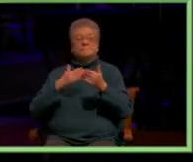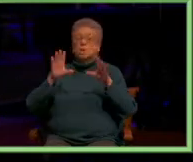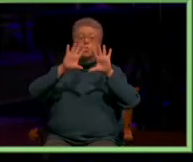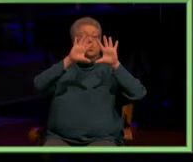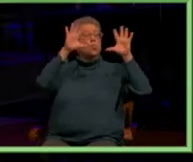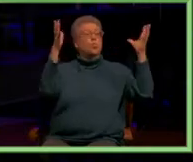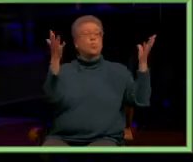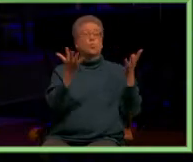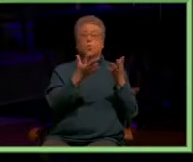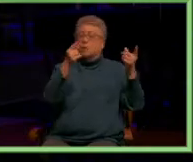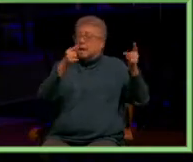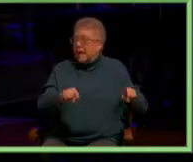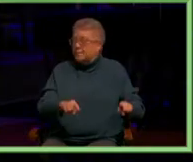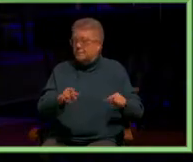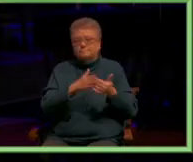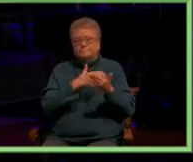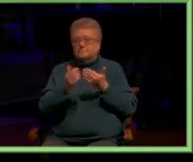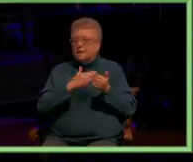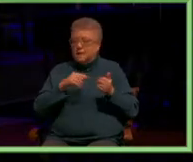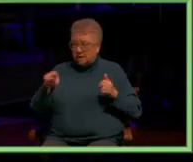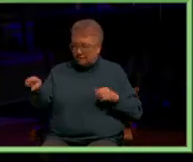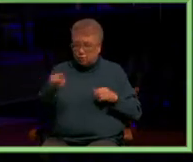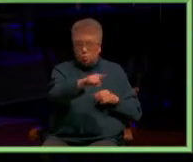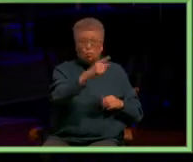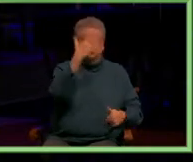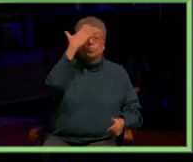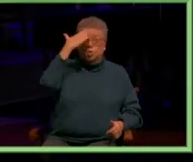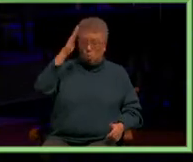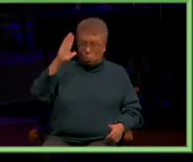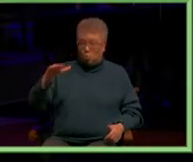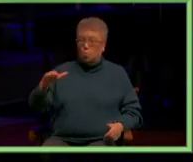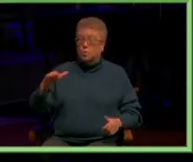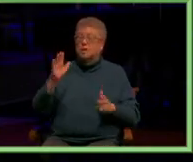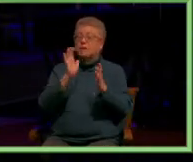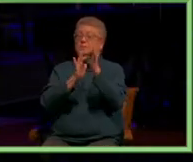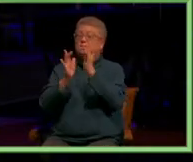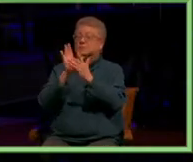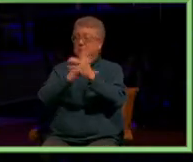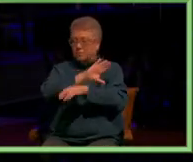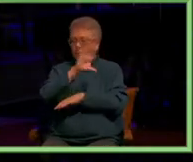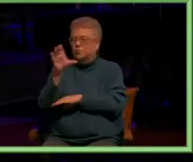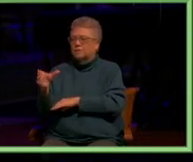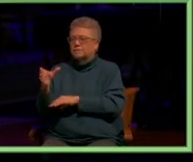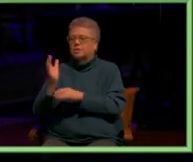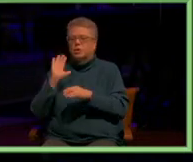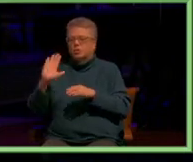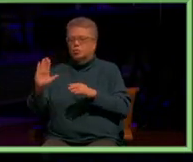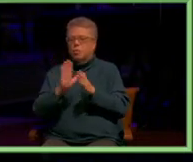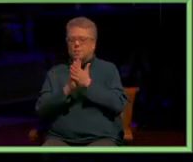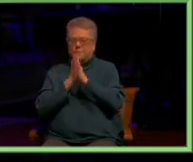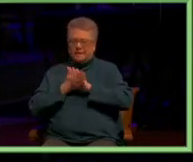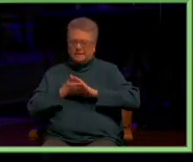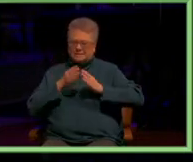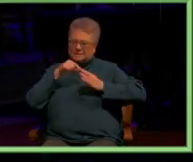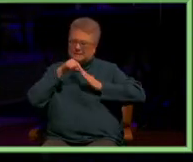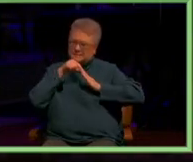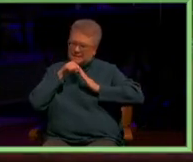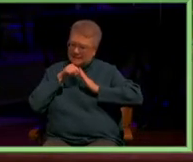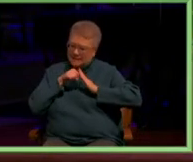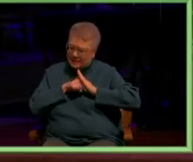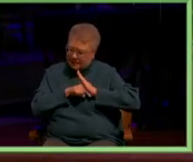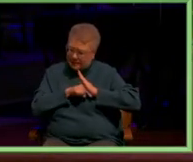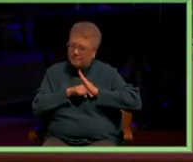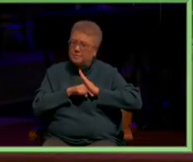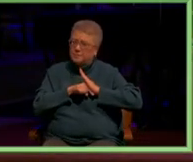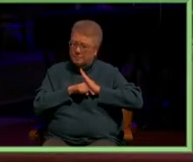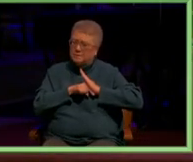throw at us, if you know the Jesus of Christmas, then you have a peace deeper than any trial or struggle this place may give